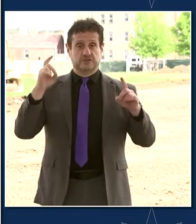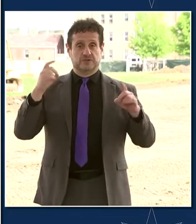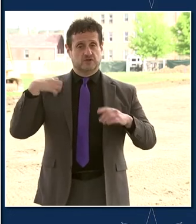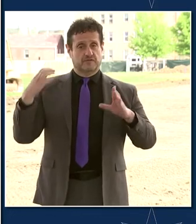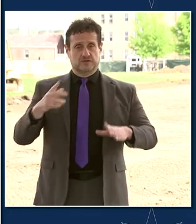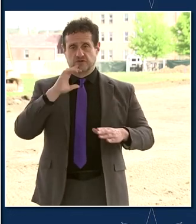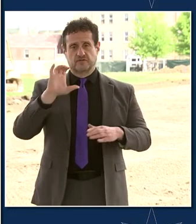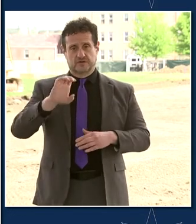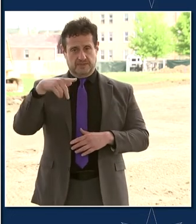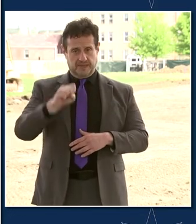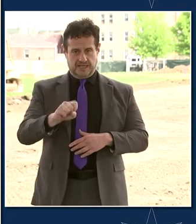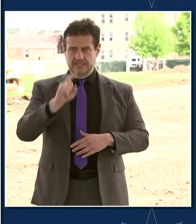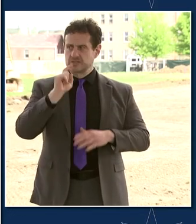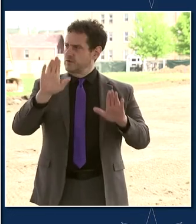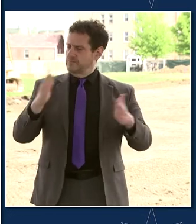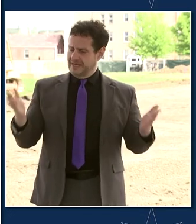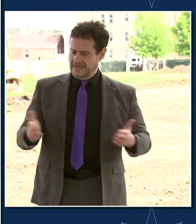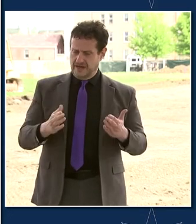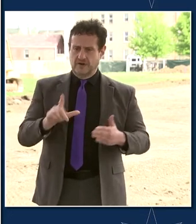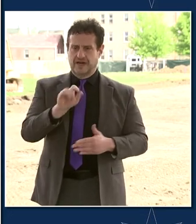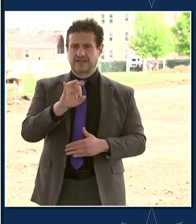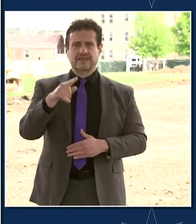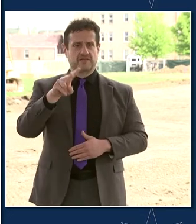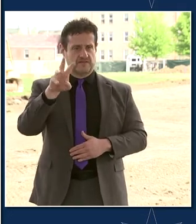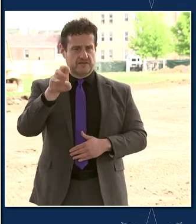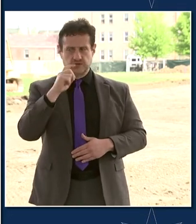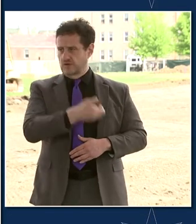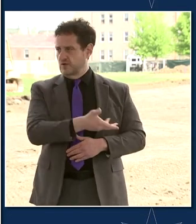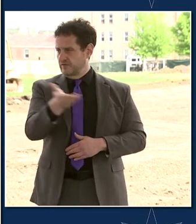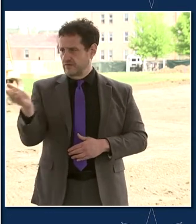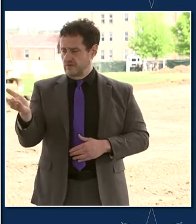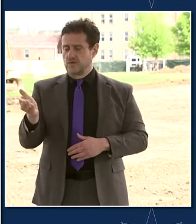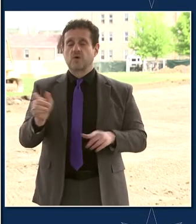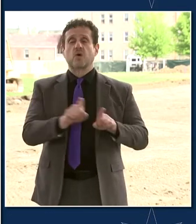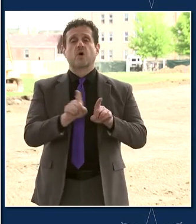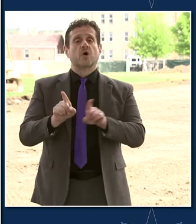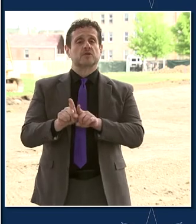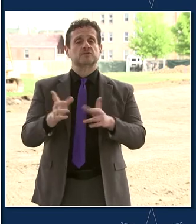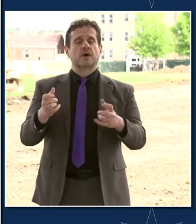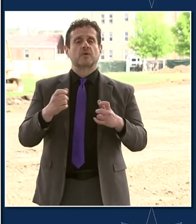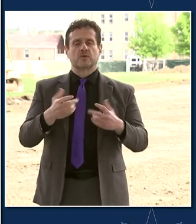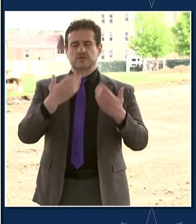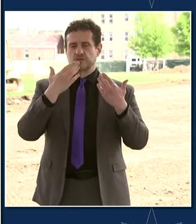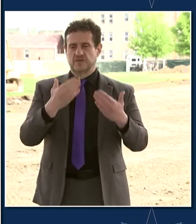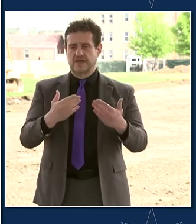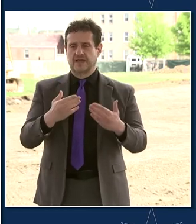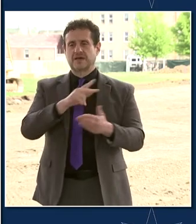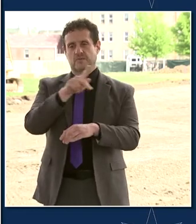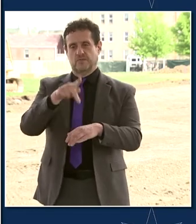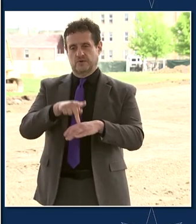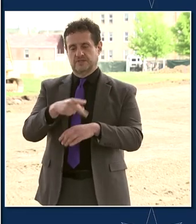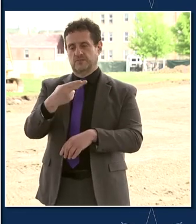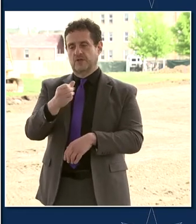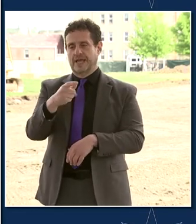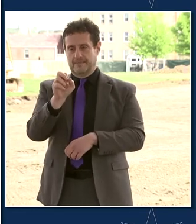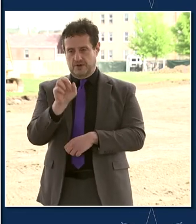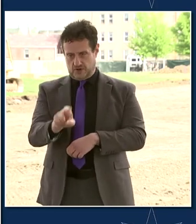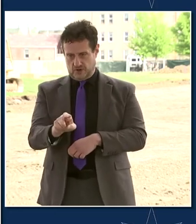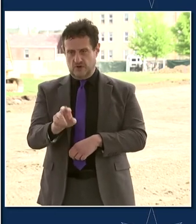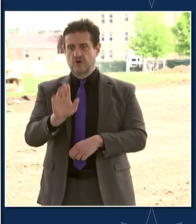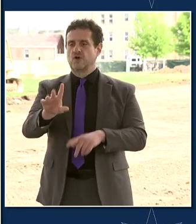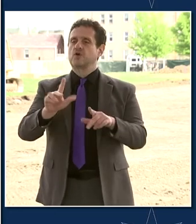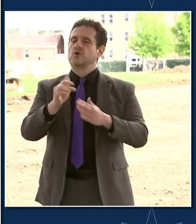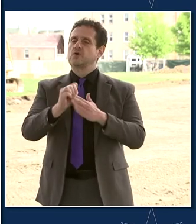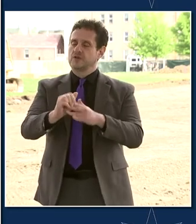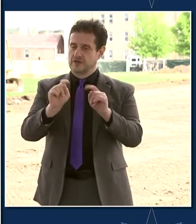Little Village community today with all of you. I also want to start thanking Principal Hamaker, her leadership team,